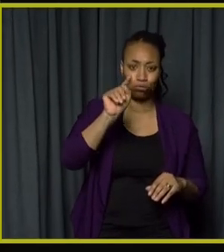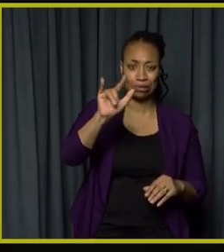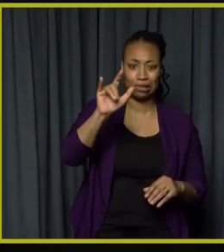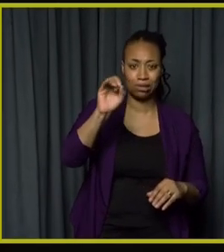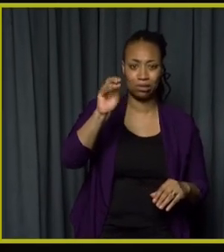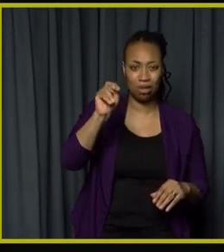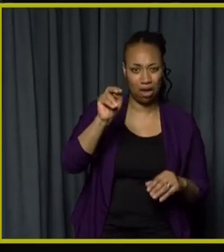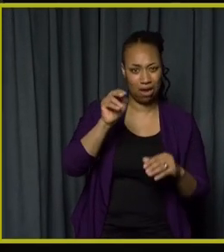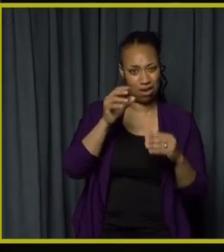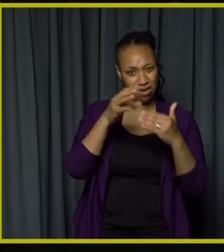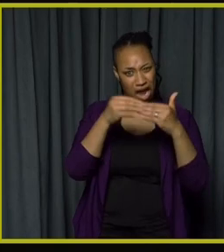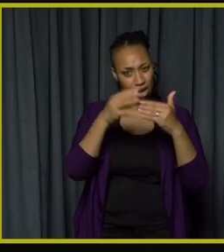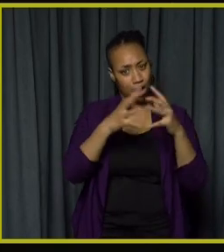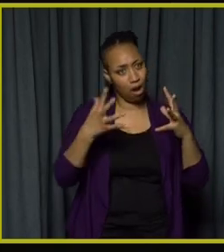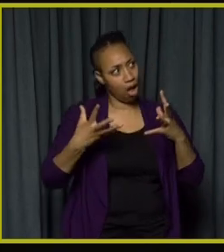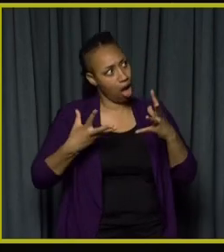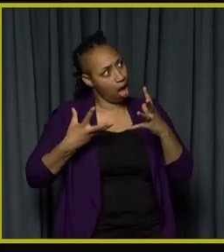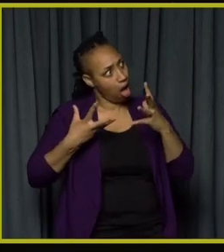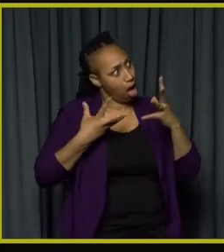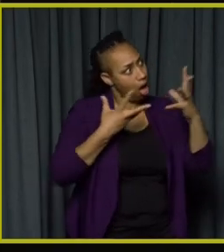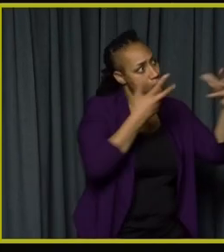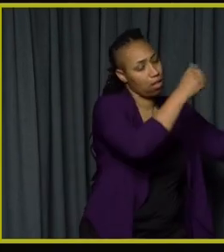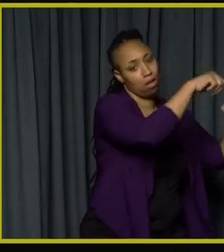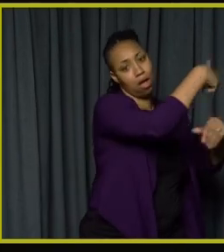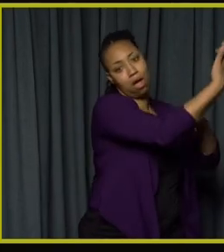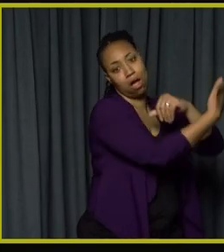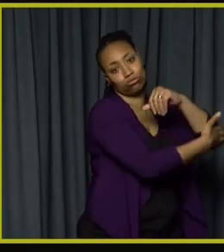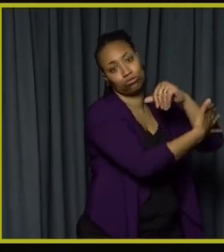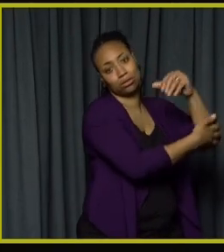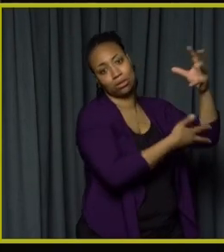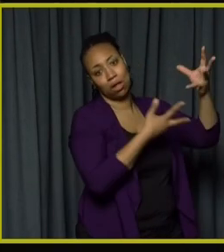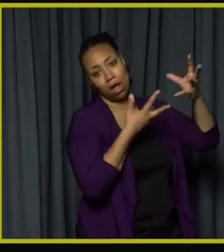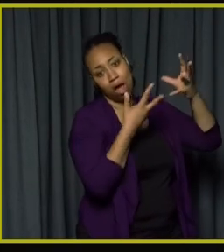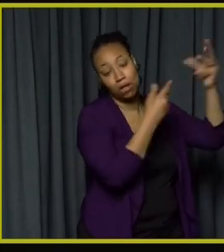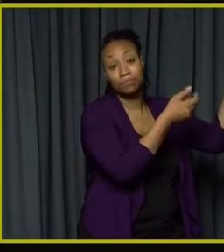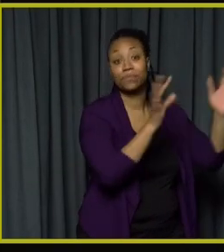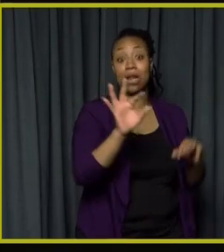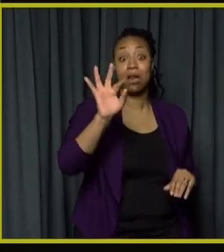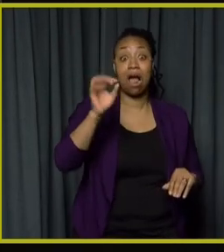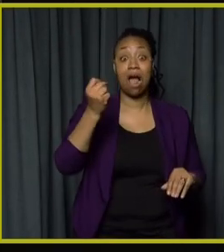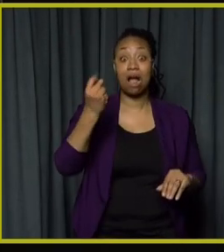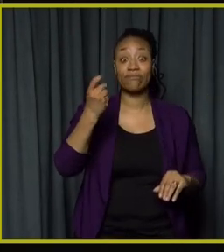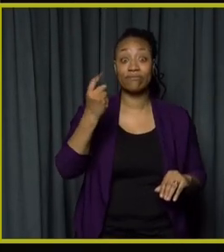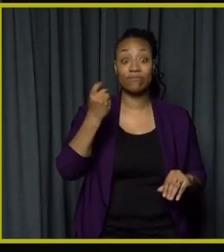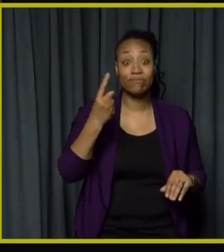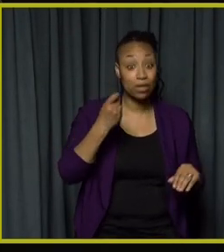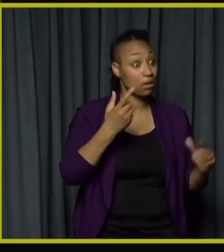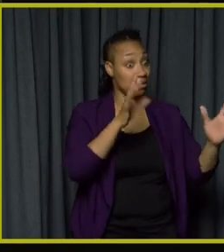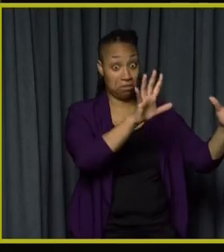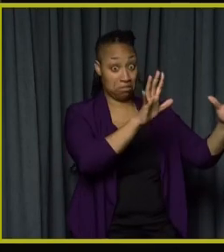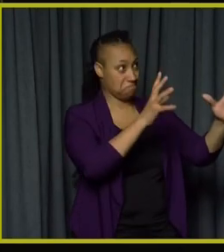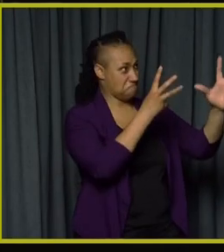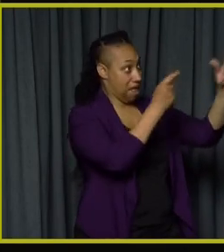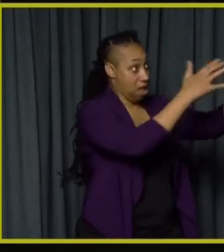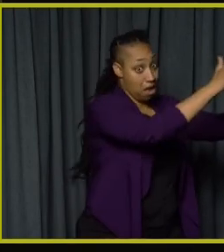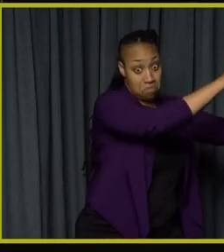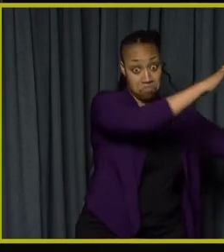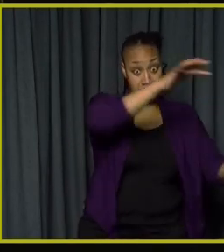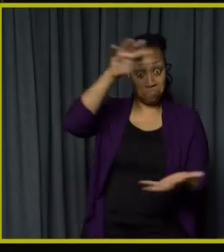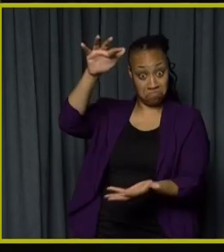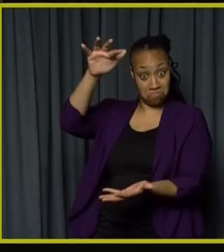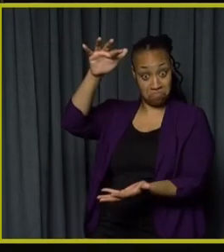since 9/11. If we had put that money into green energy, we would have built a renewable energy grid by now with